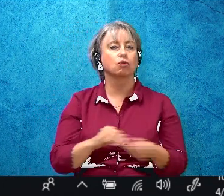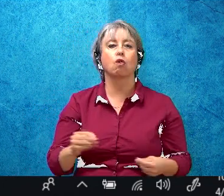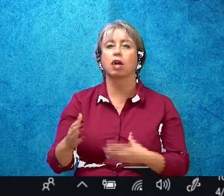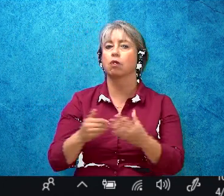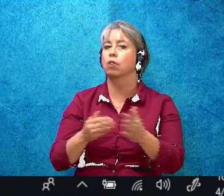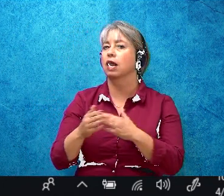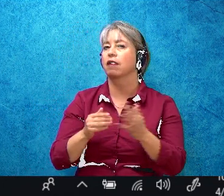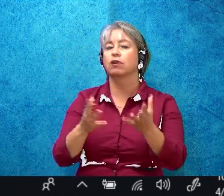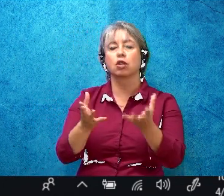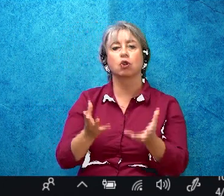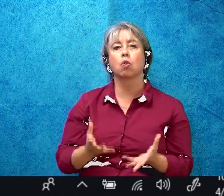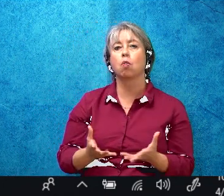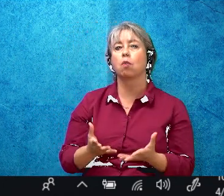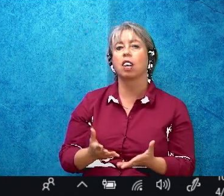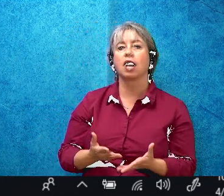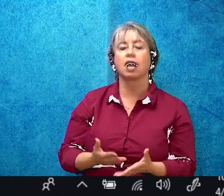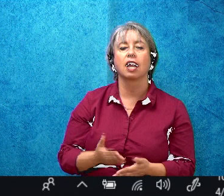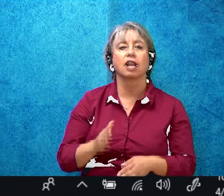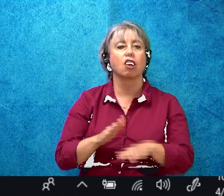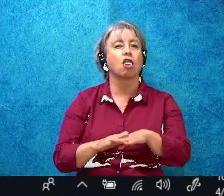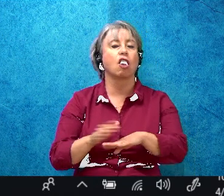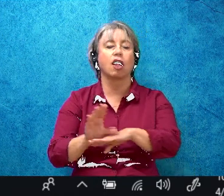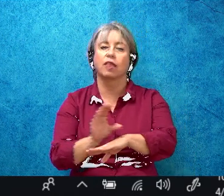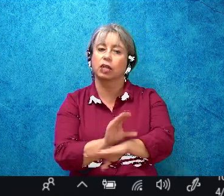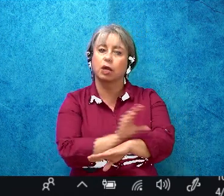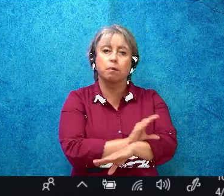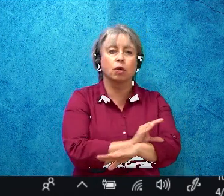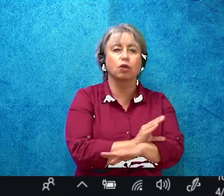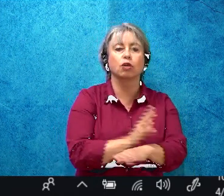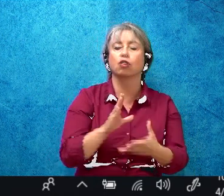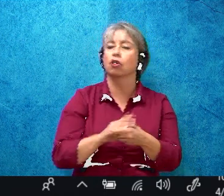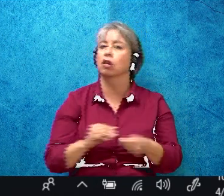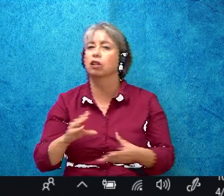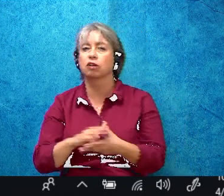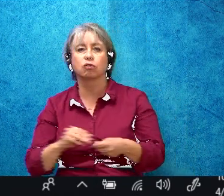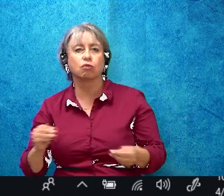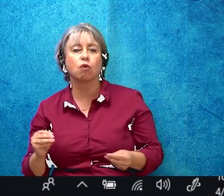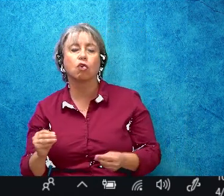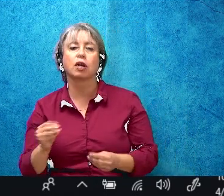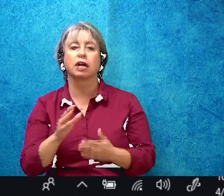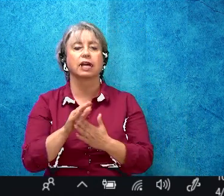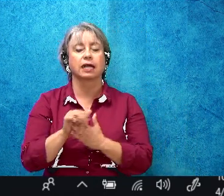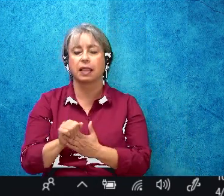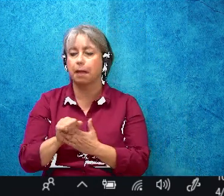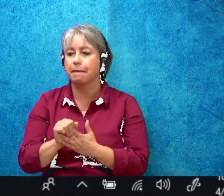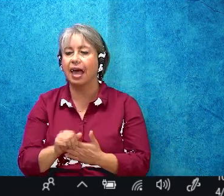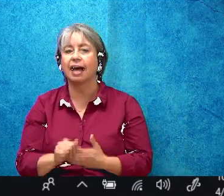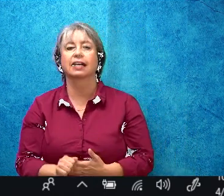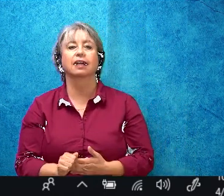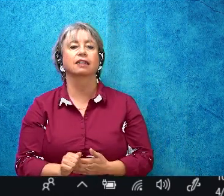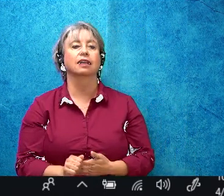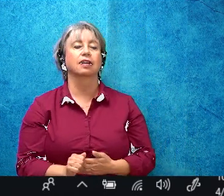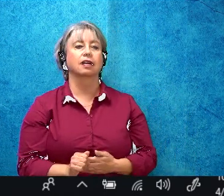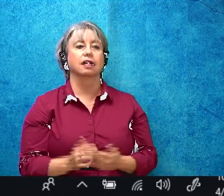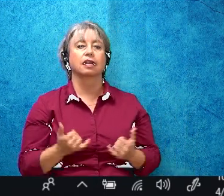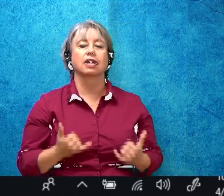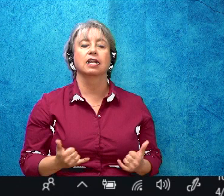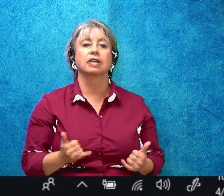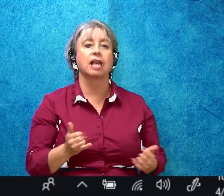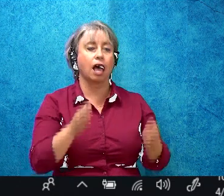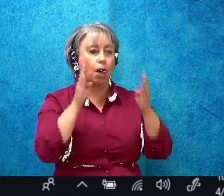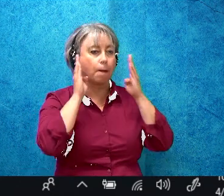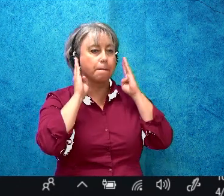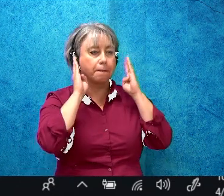assigned you on the computer, or whatever that story is in the text in your packet. And then you want to pay attention to the